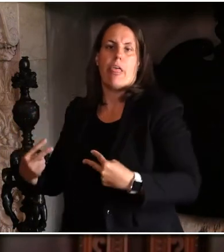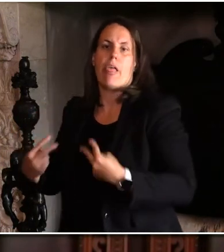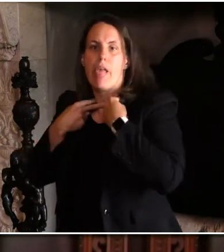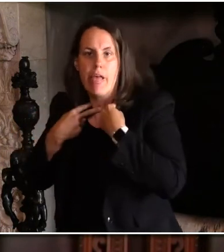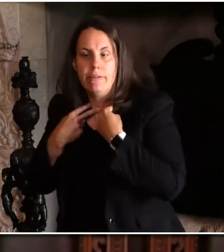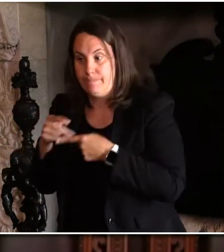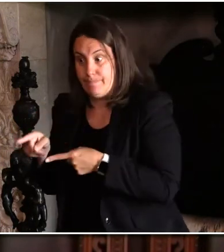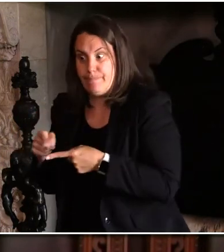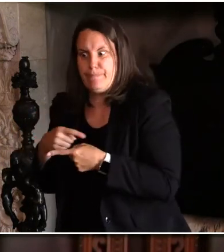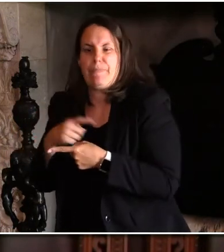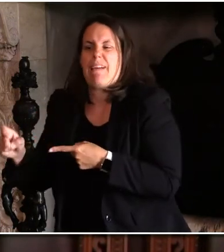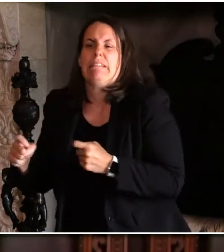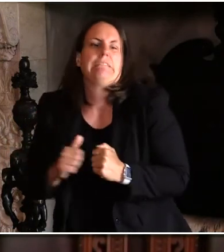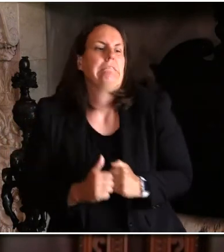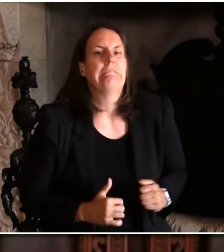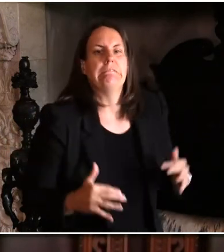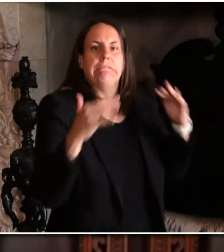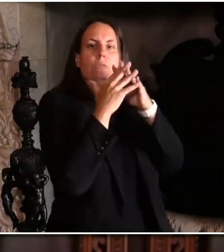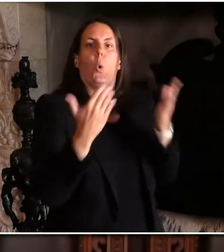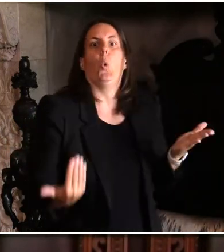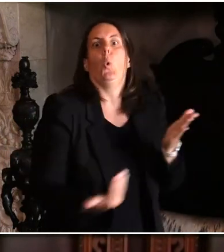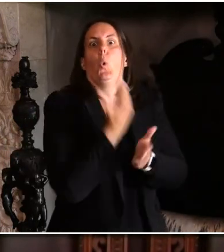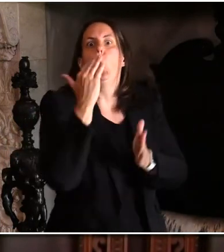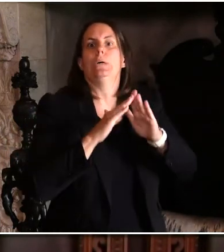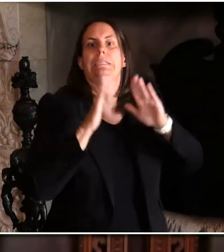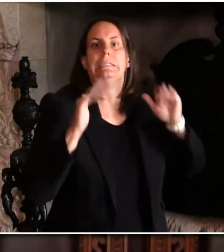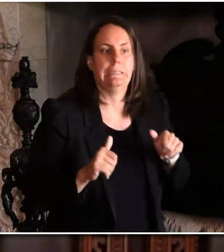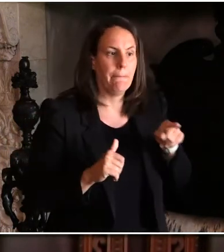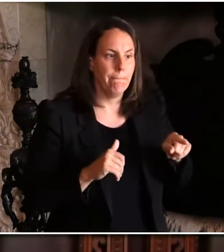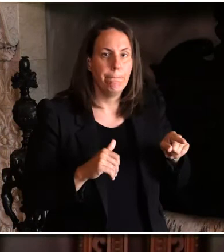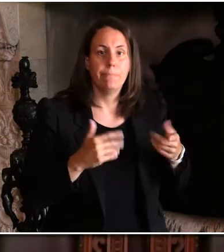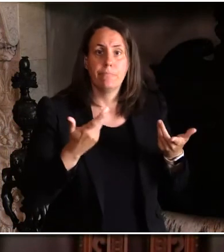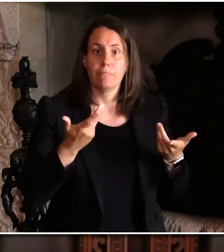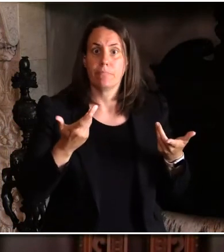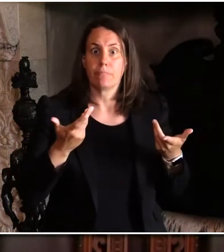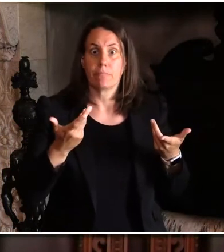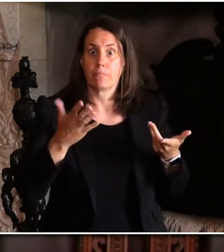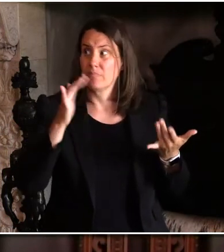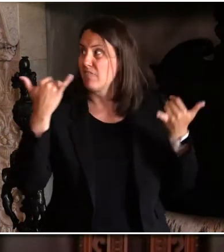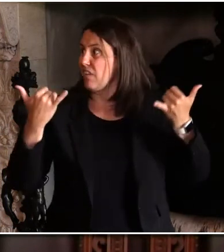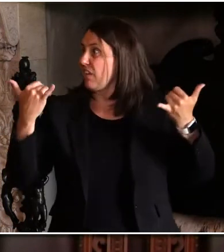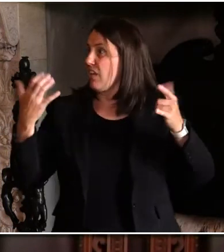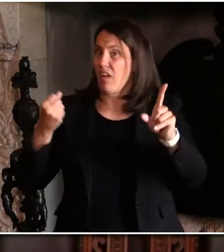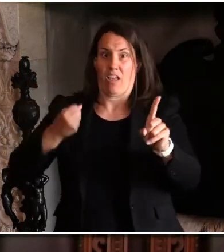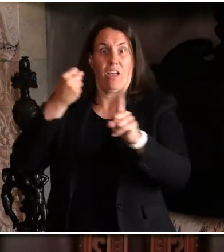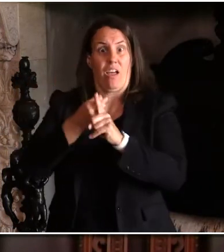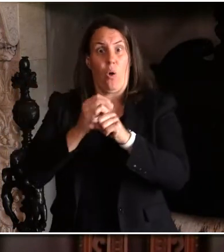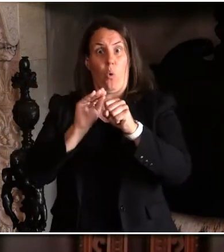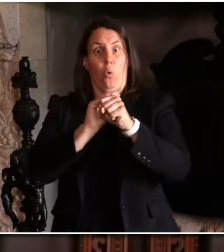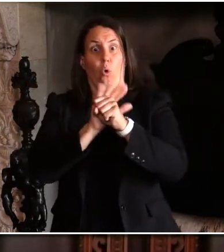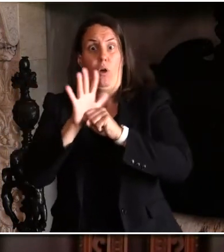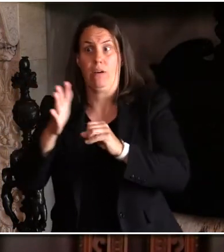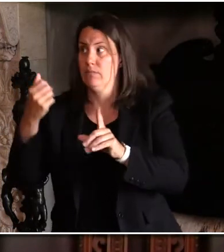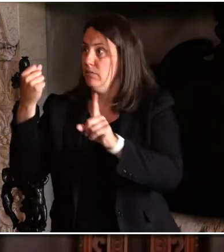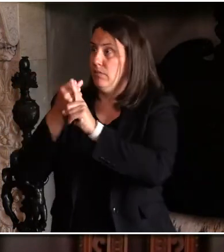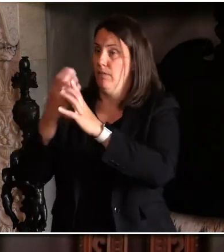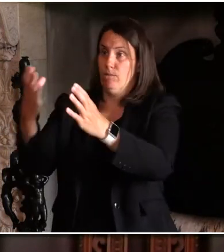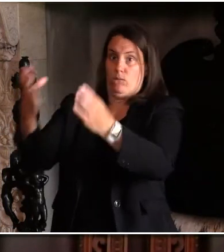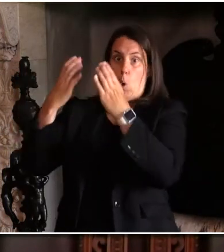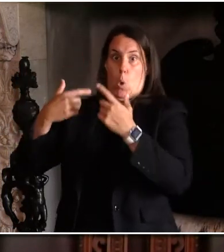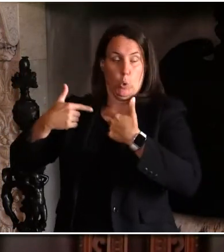significant drain on our system. The only thing we do know is that that system was deemed to